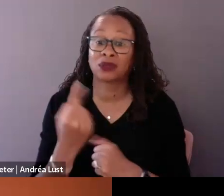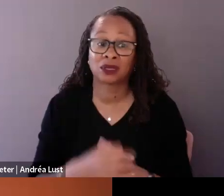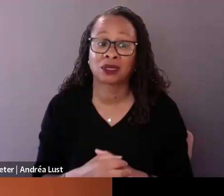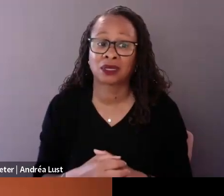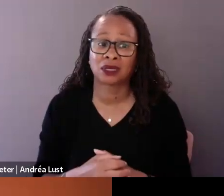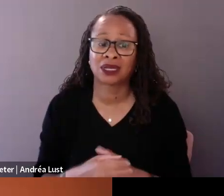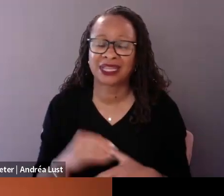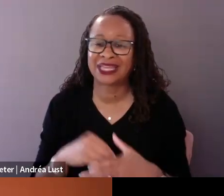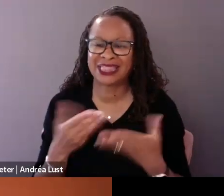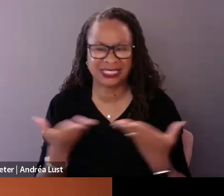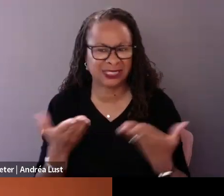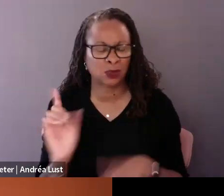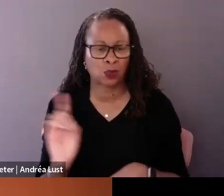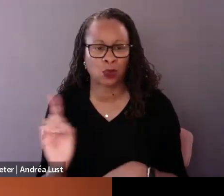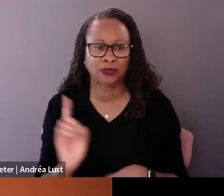in this, where